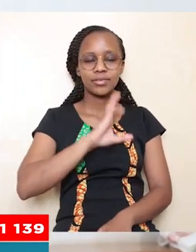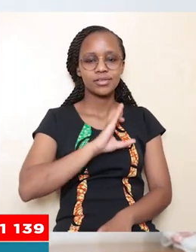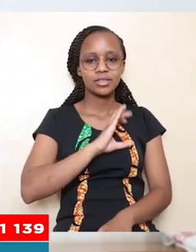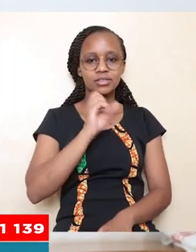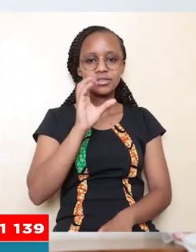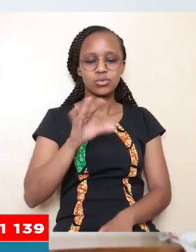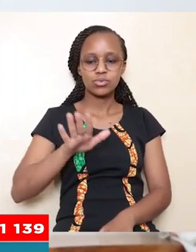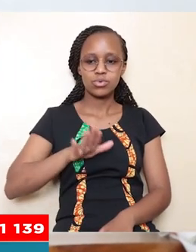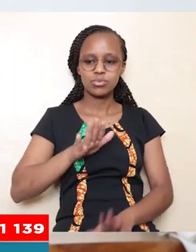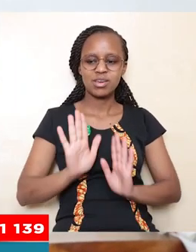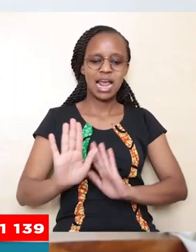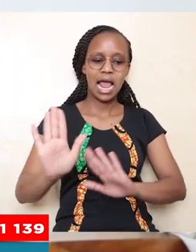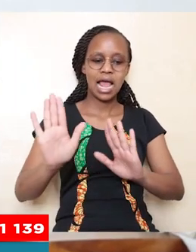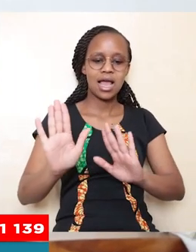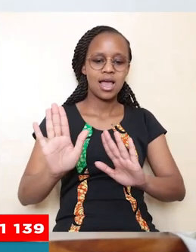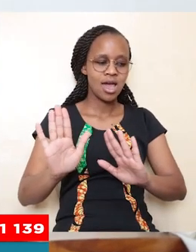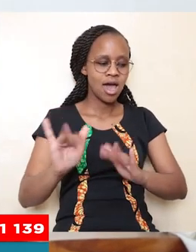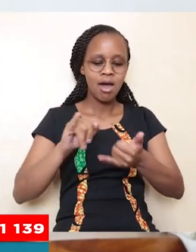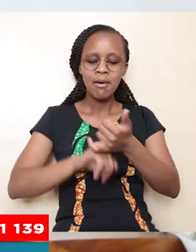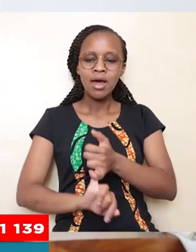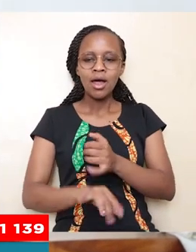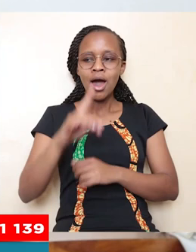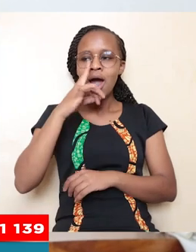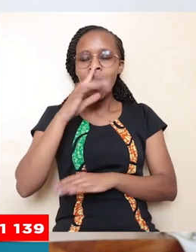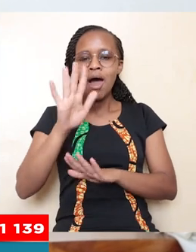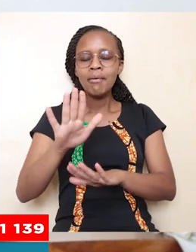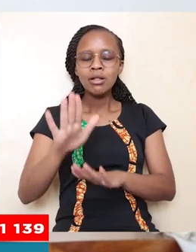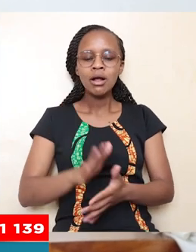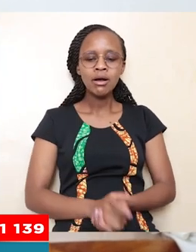hivyo, so women don't leave. They are still married, they are still at home.